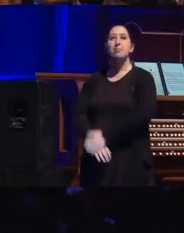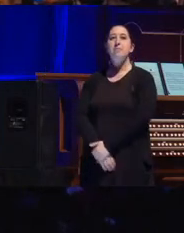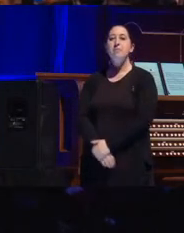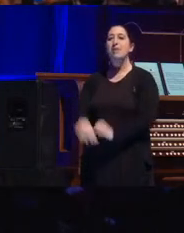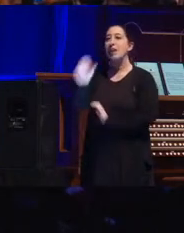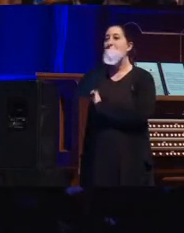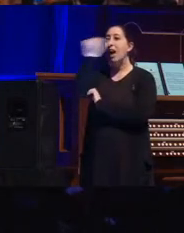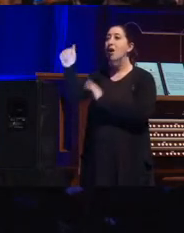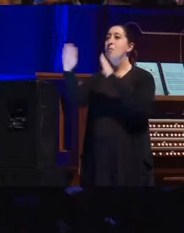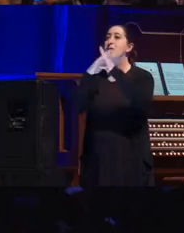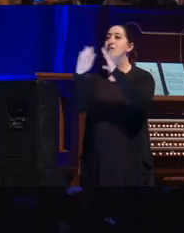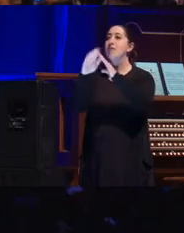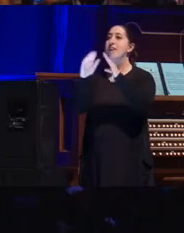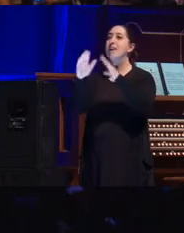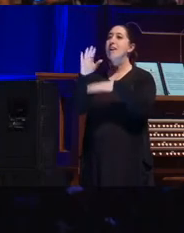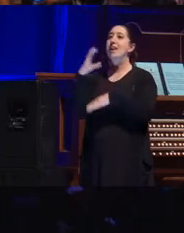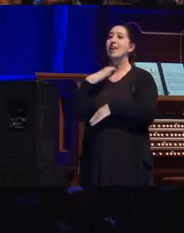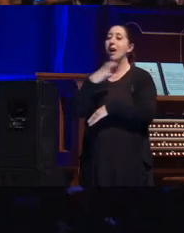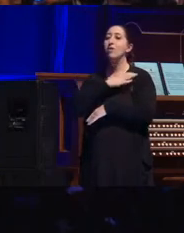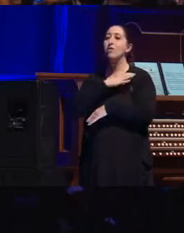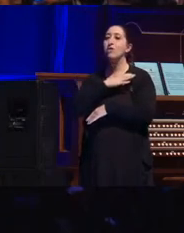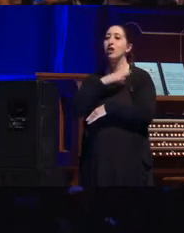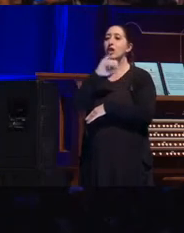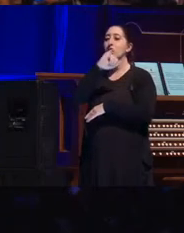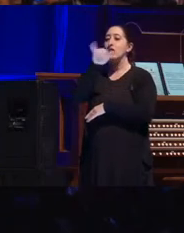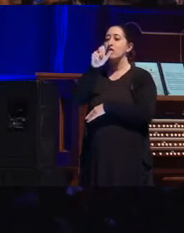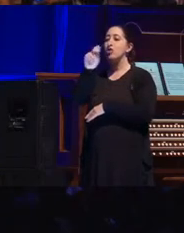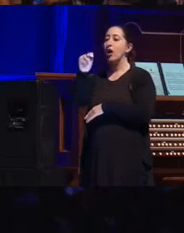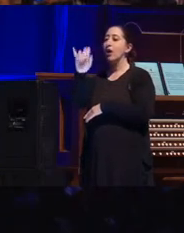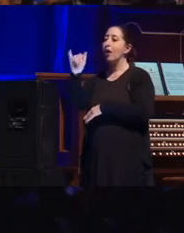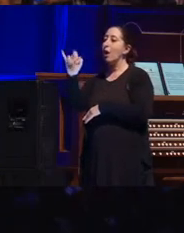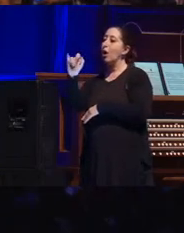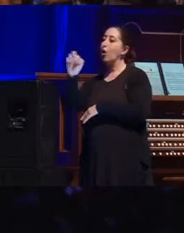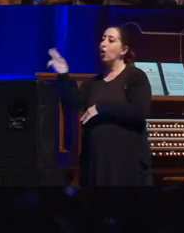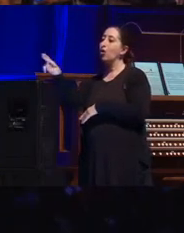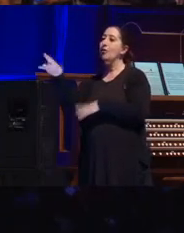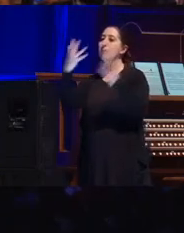Ann Arbor City Council Member Jen Ayer,